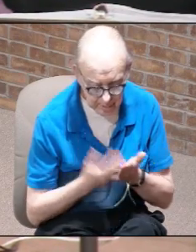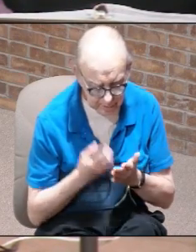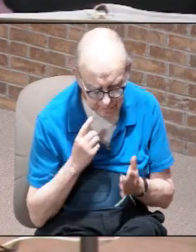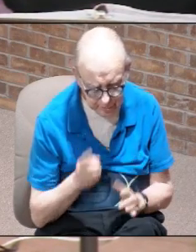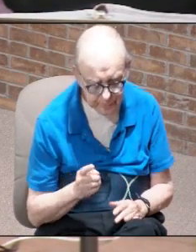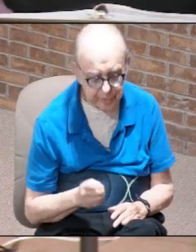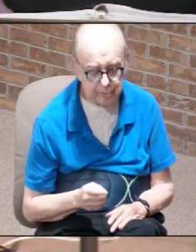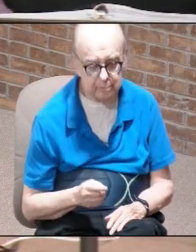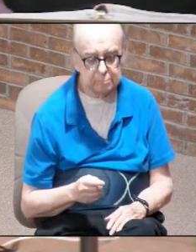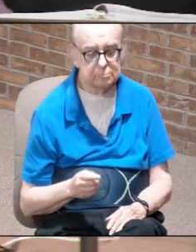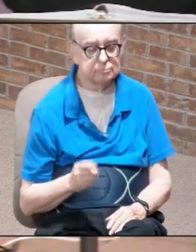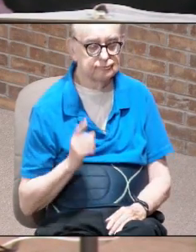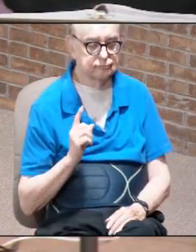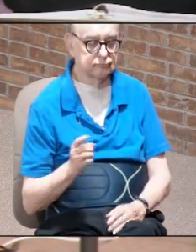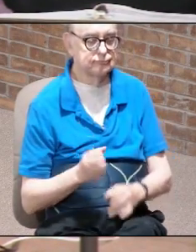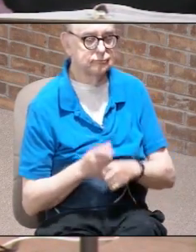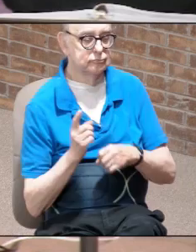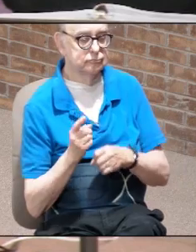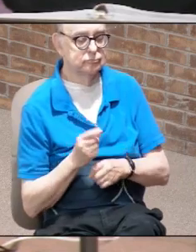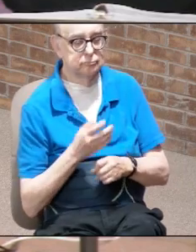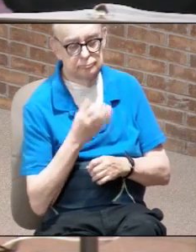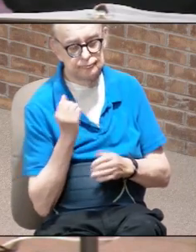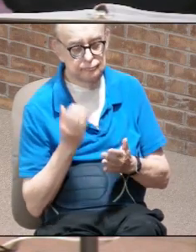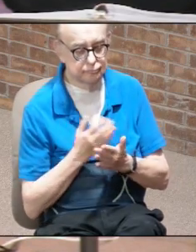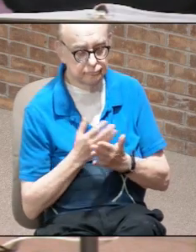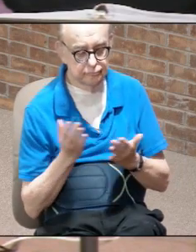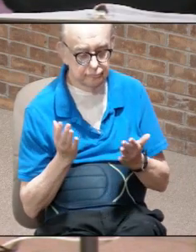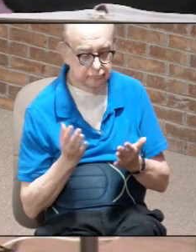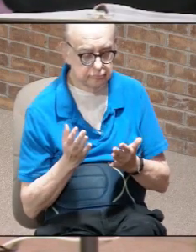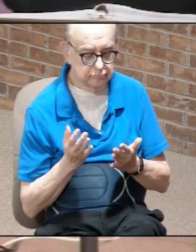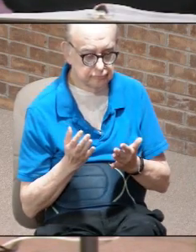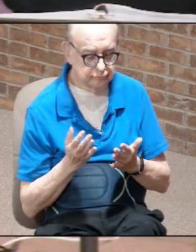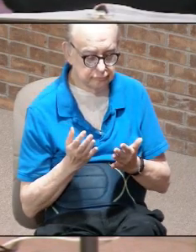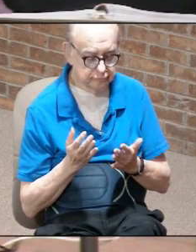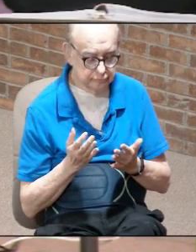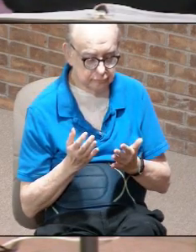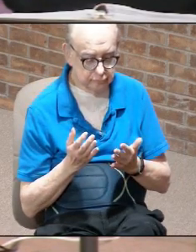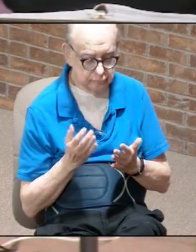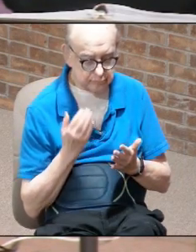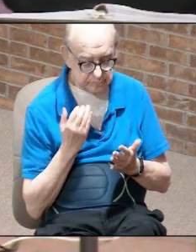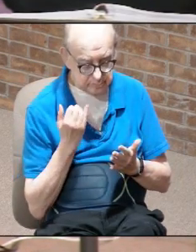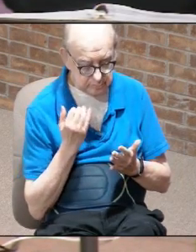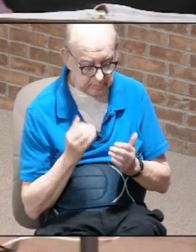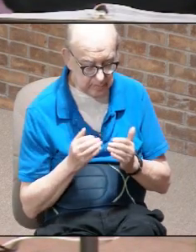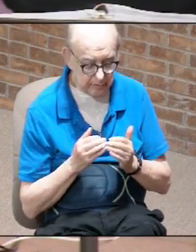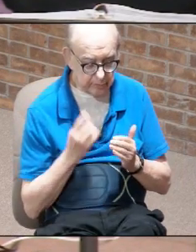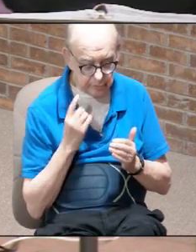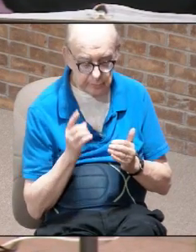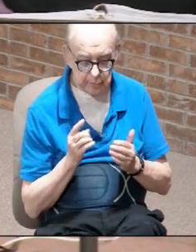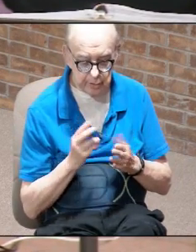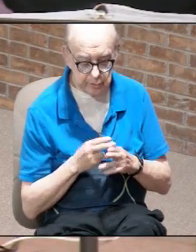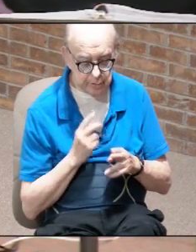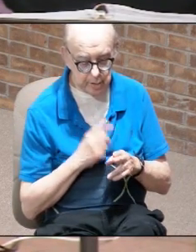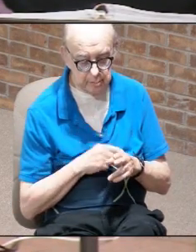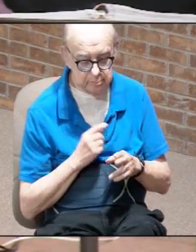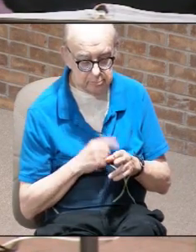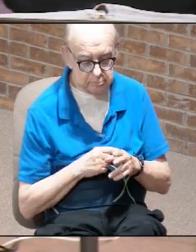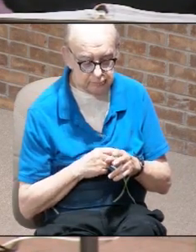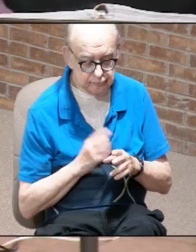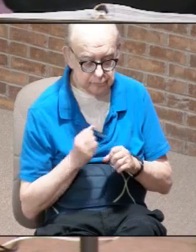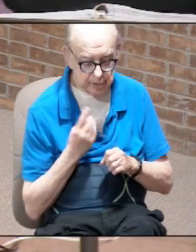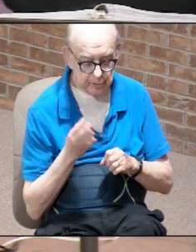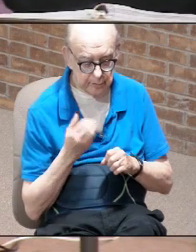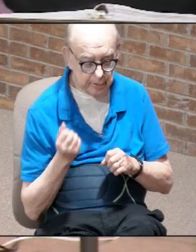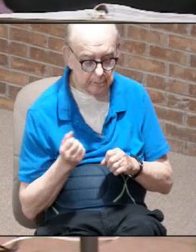you. It will make you forget something. Even if just for a moment, it makes you